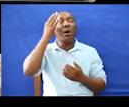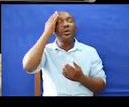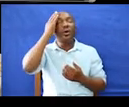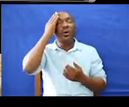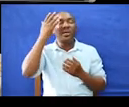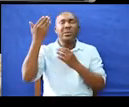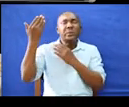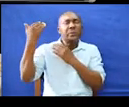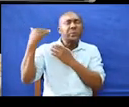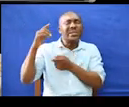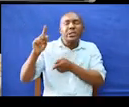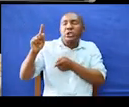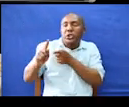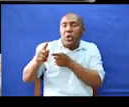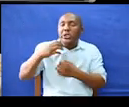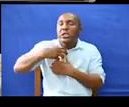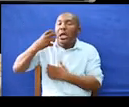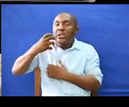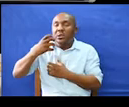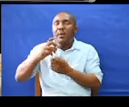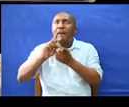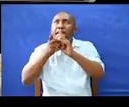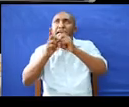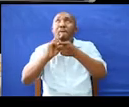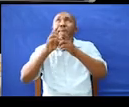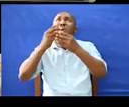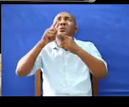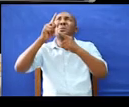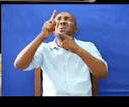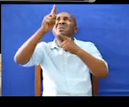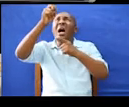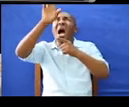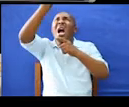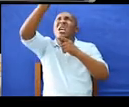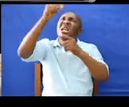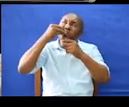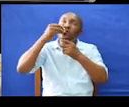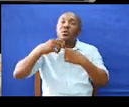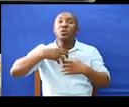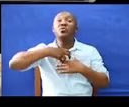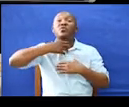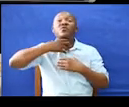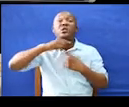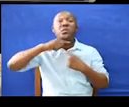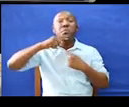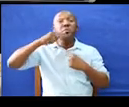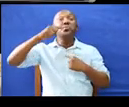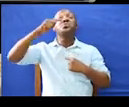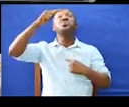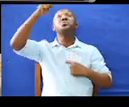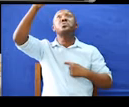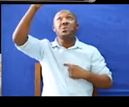previously short-necked giraffe, and he believed that a constant striving and